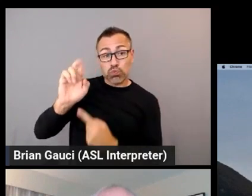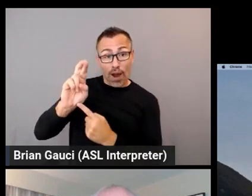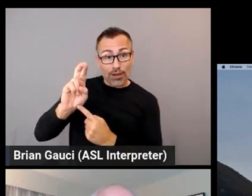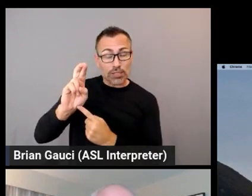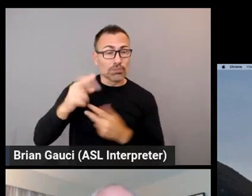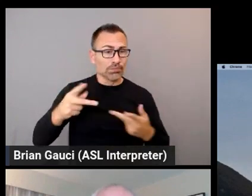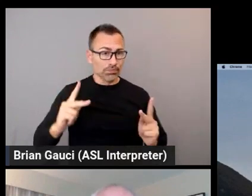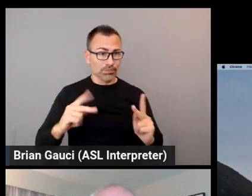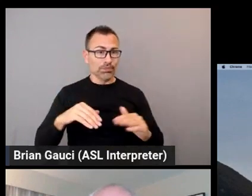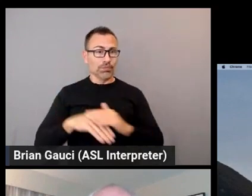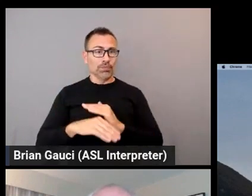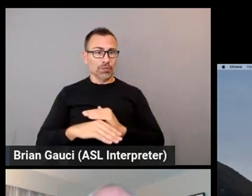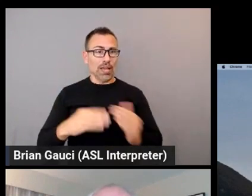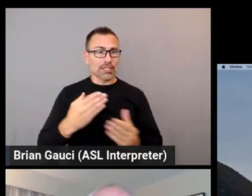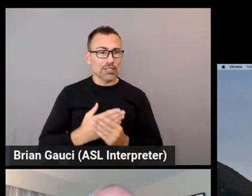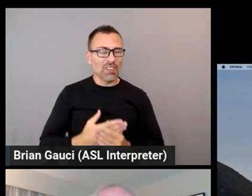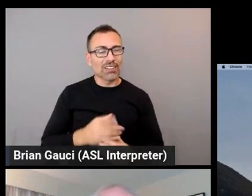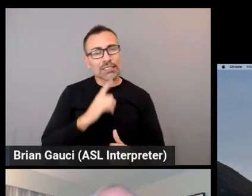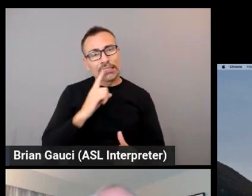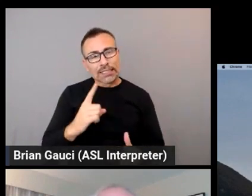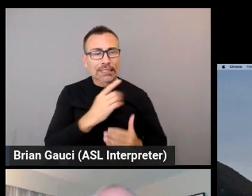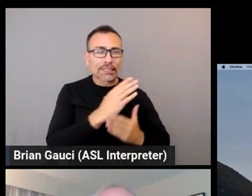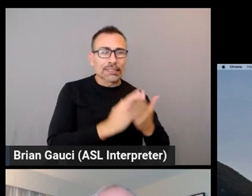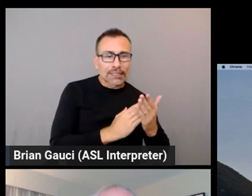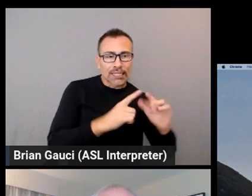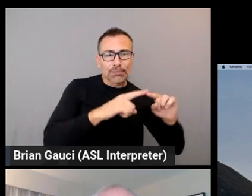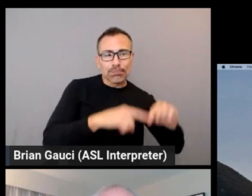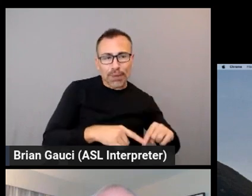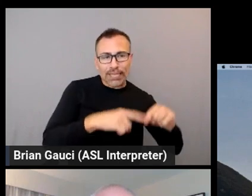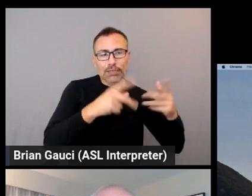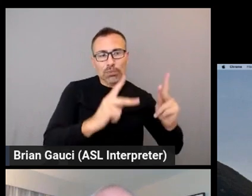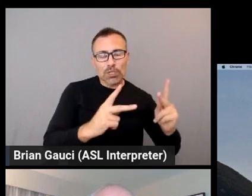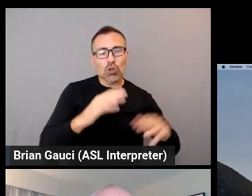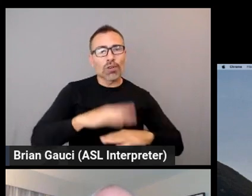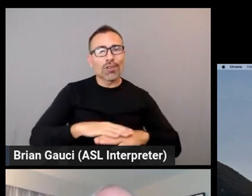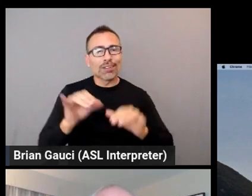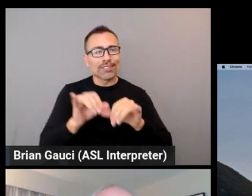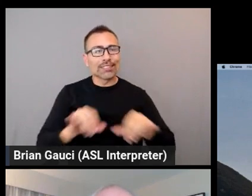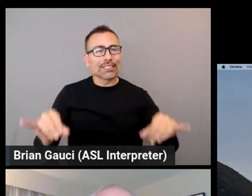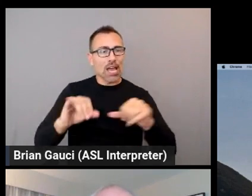system. This is a session-based permissions. It's based on a standard browser API.